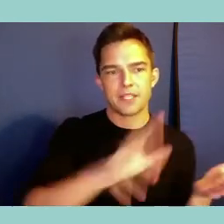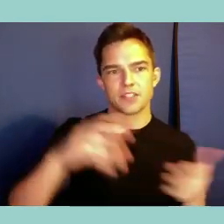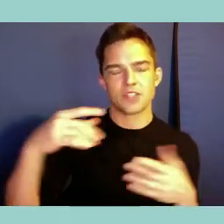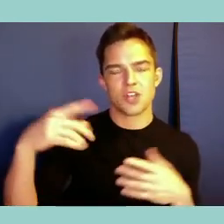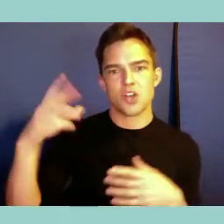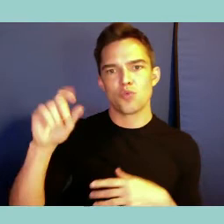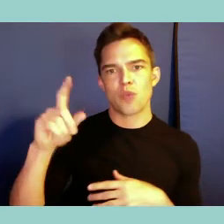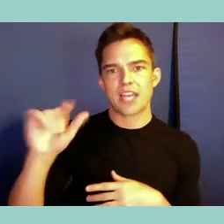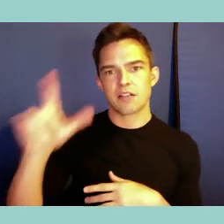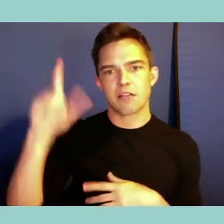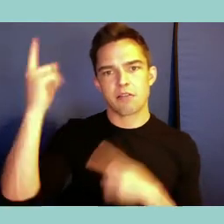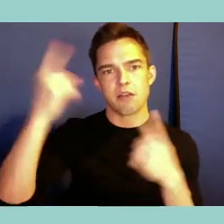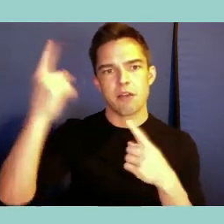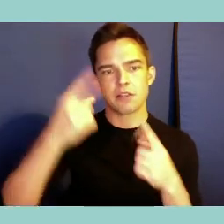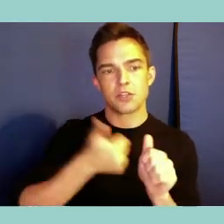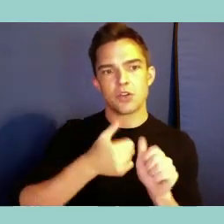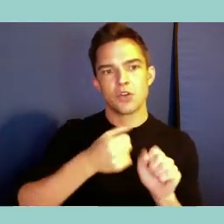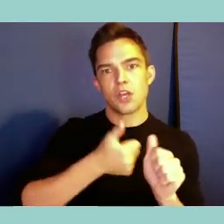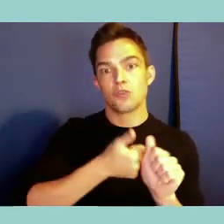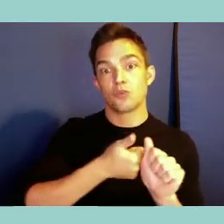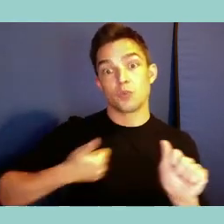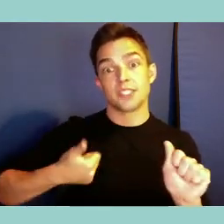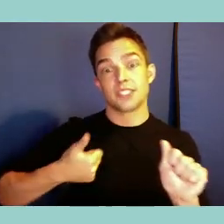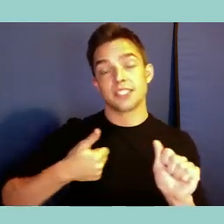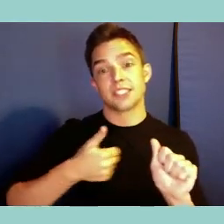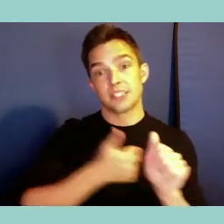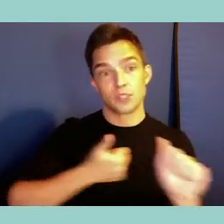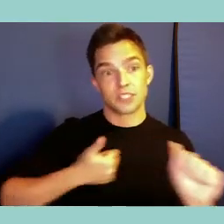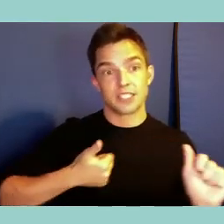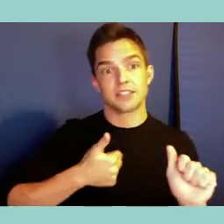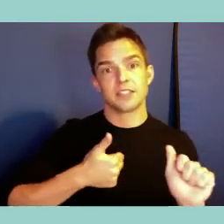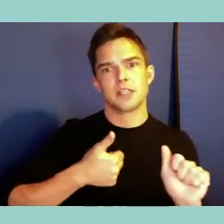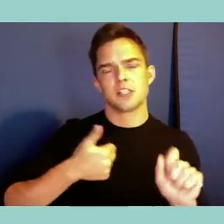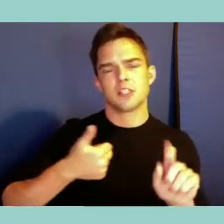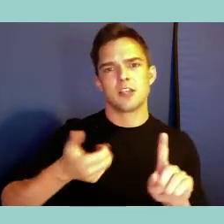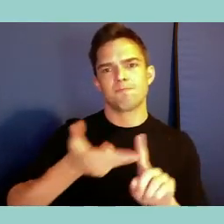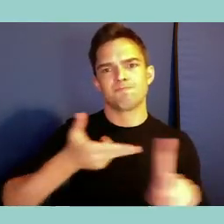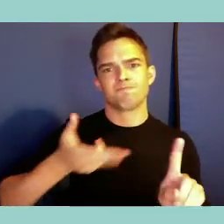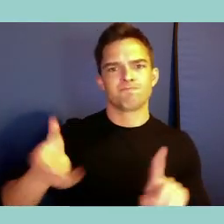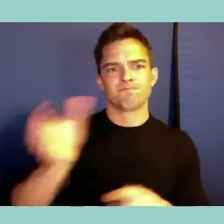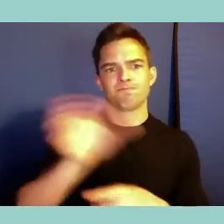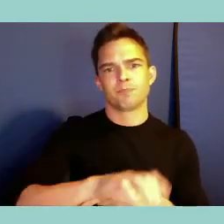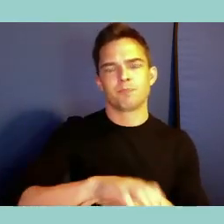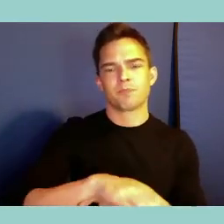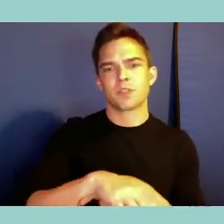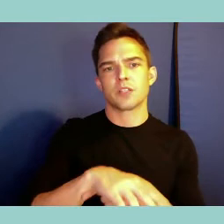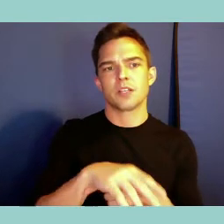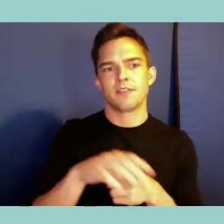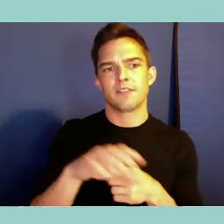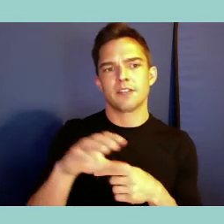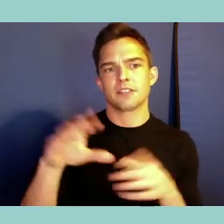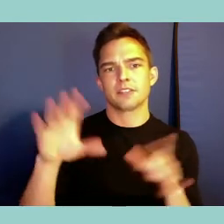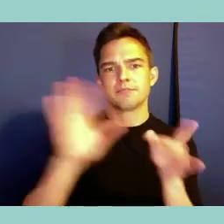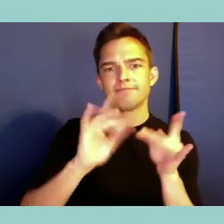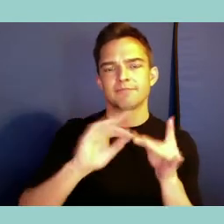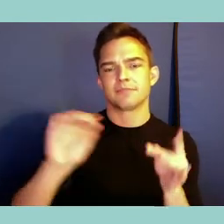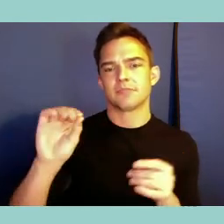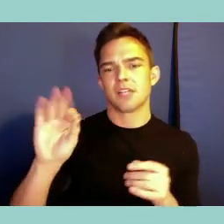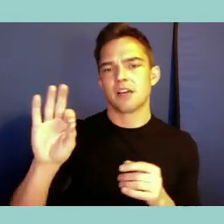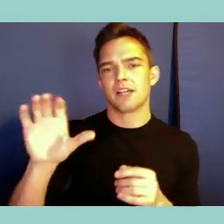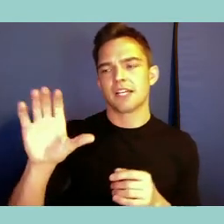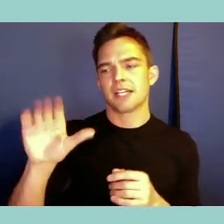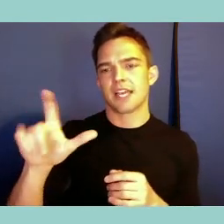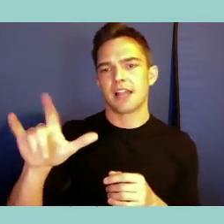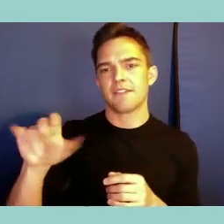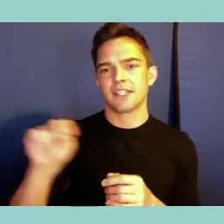thoughts while resisting the prescribed and proper Trinitarianism of Calvin.